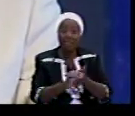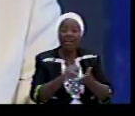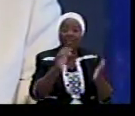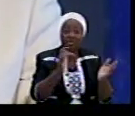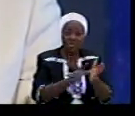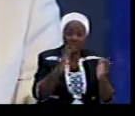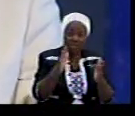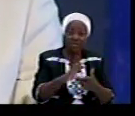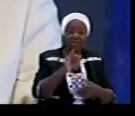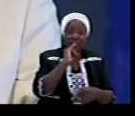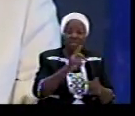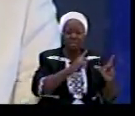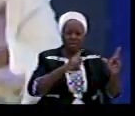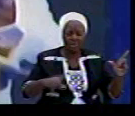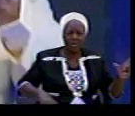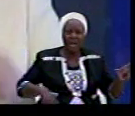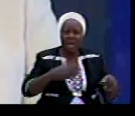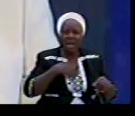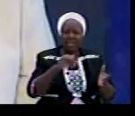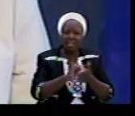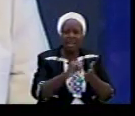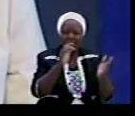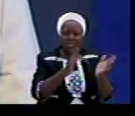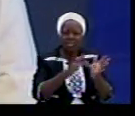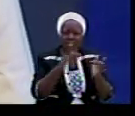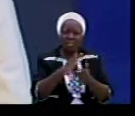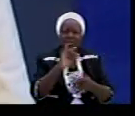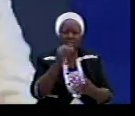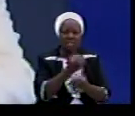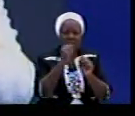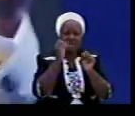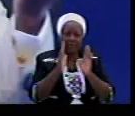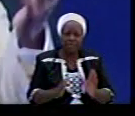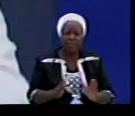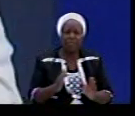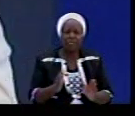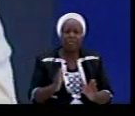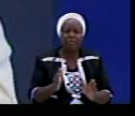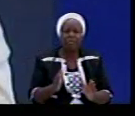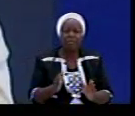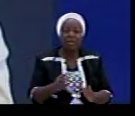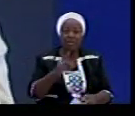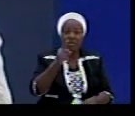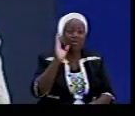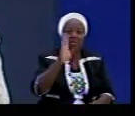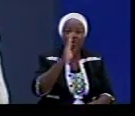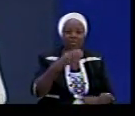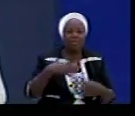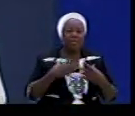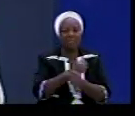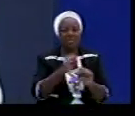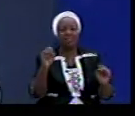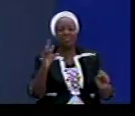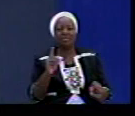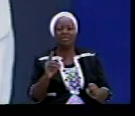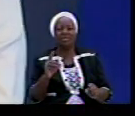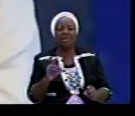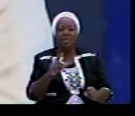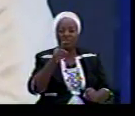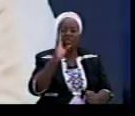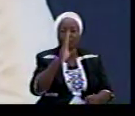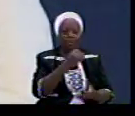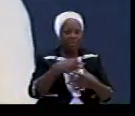Savior, you'll be saved. You'll be healed. You'll be delivered.